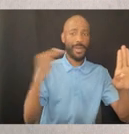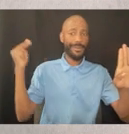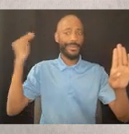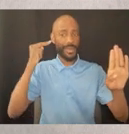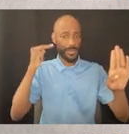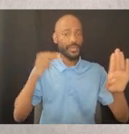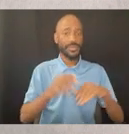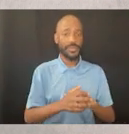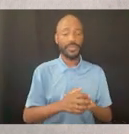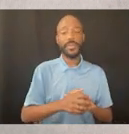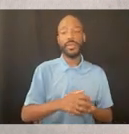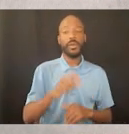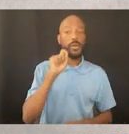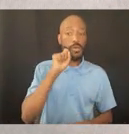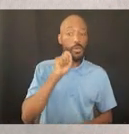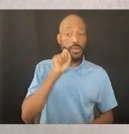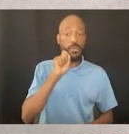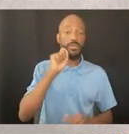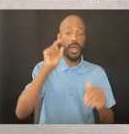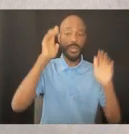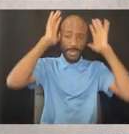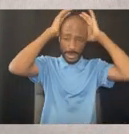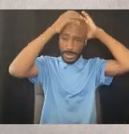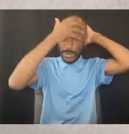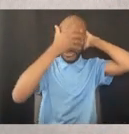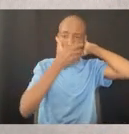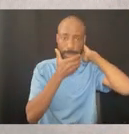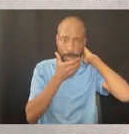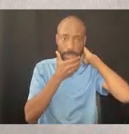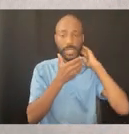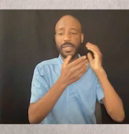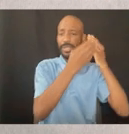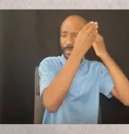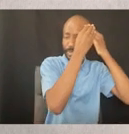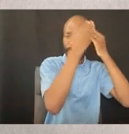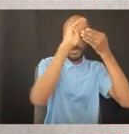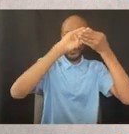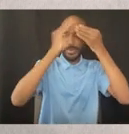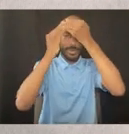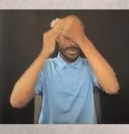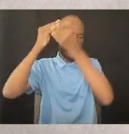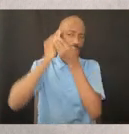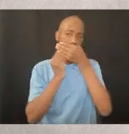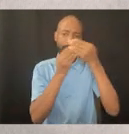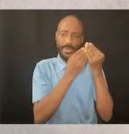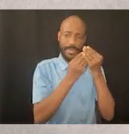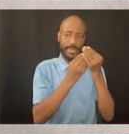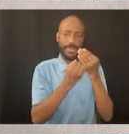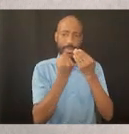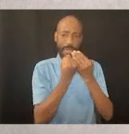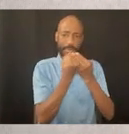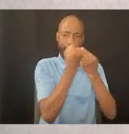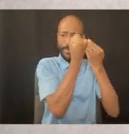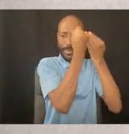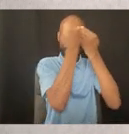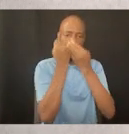masks. Black rubber pieces are shingled over foam heads and held down with silver pins. On number 5,